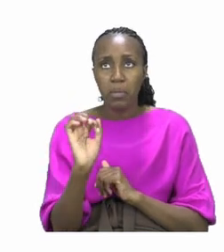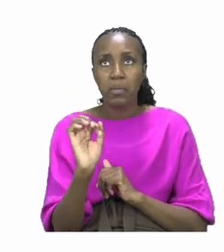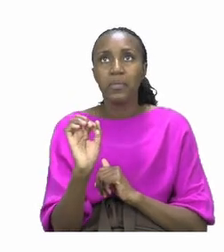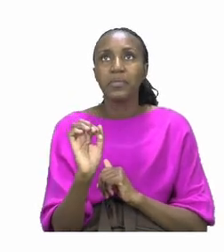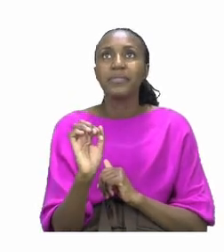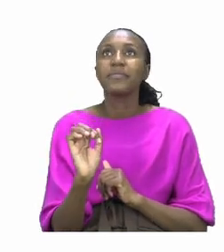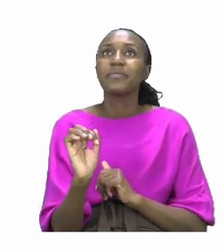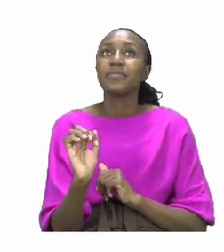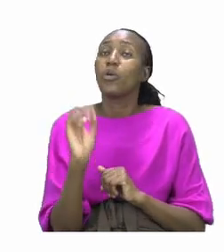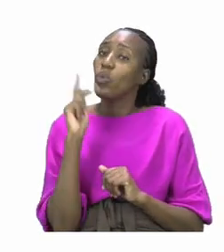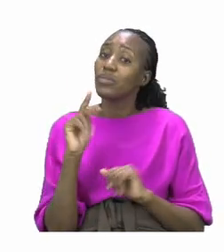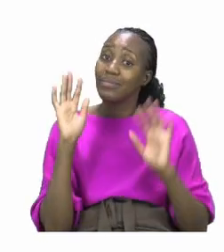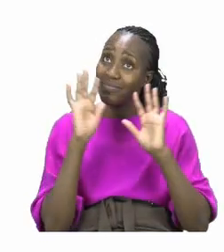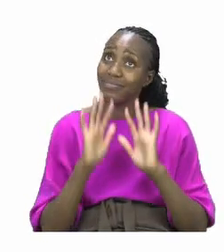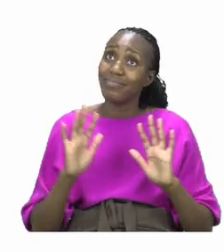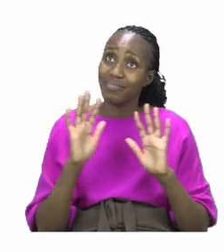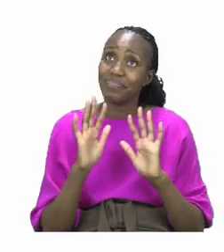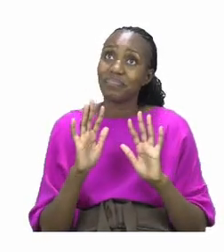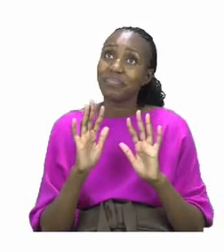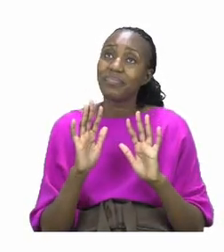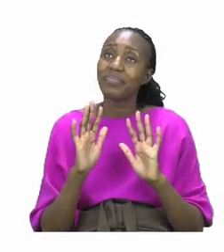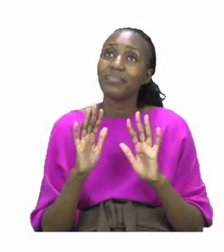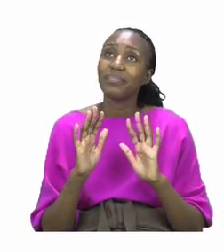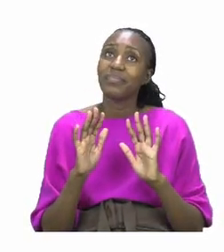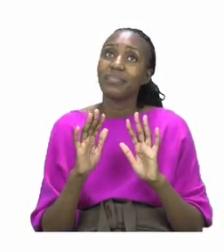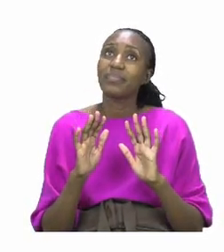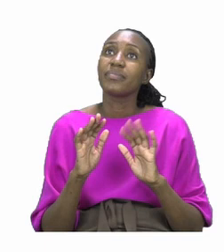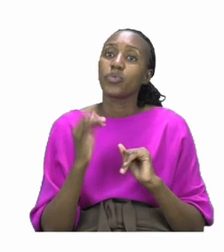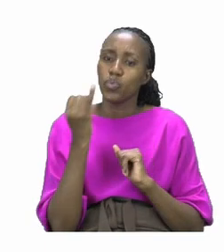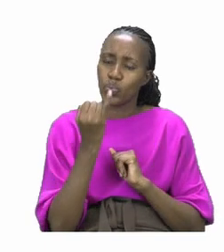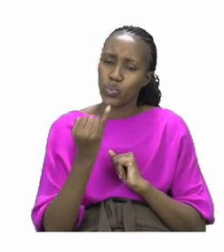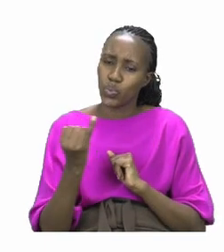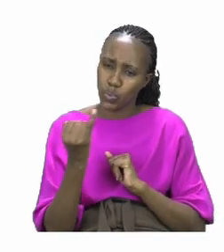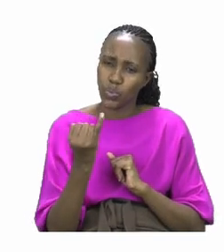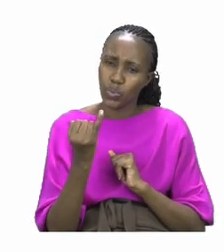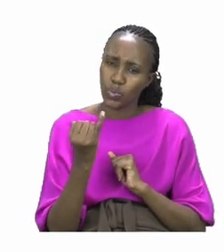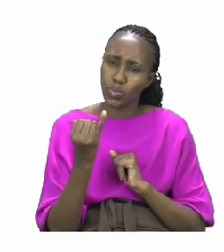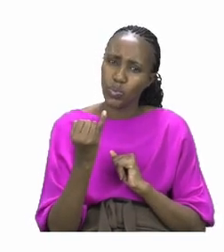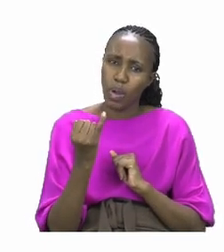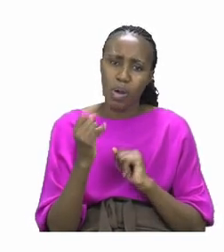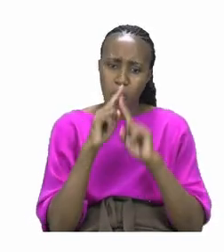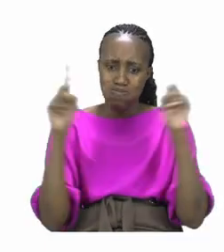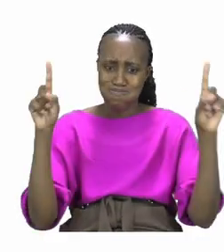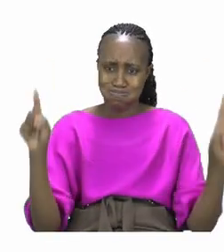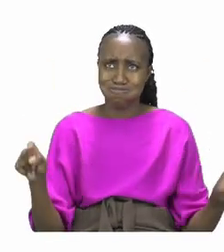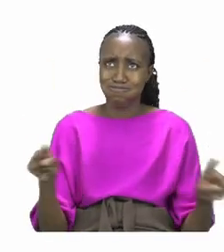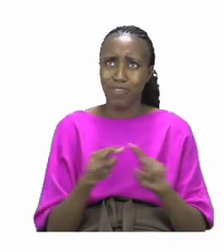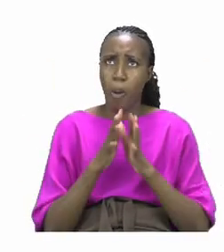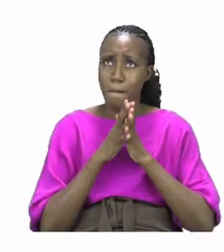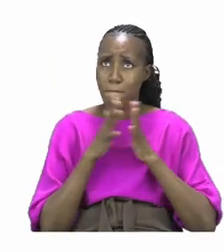color yourself. And please, when you are drawing, try and use as much space as